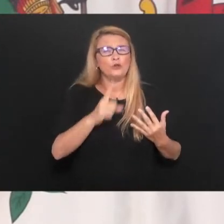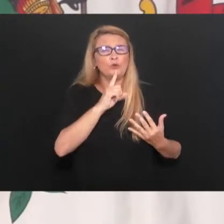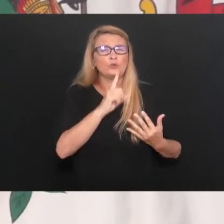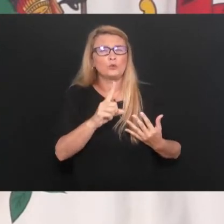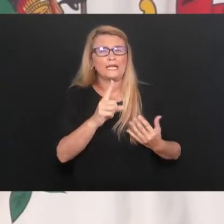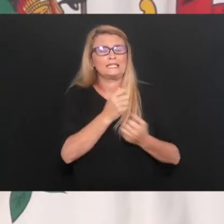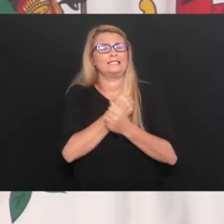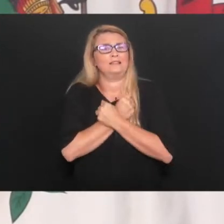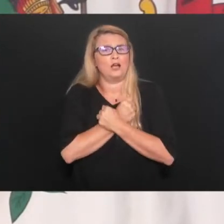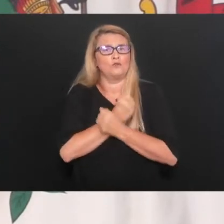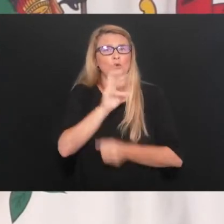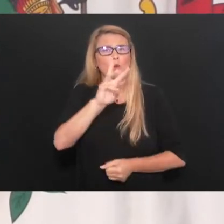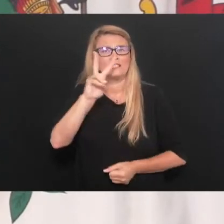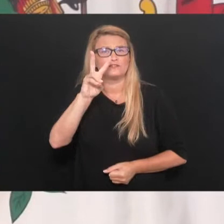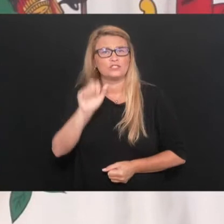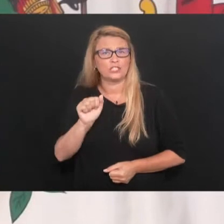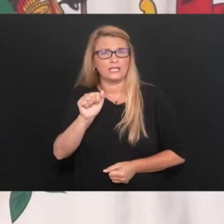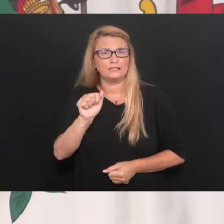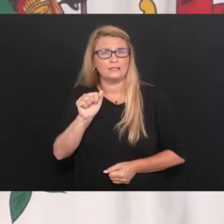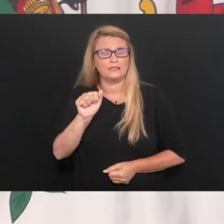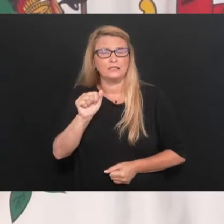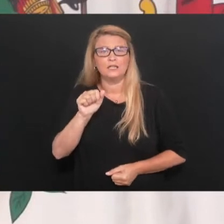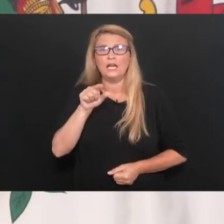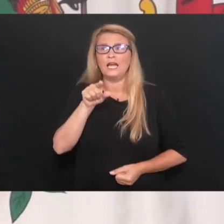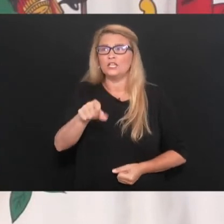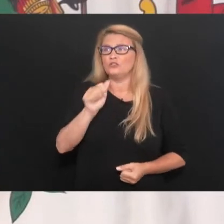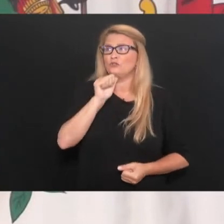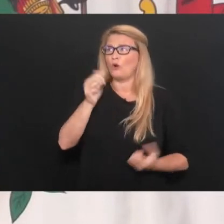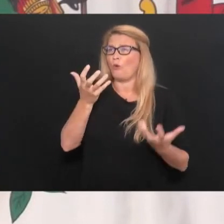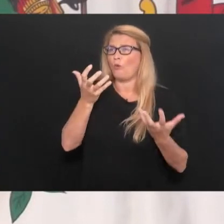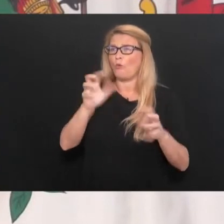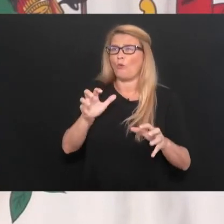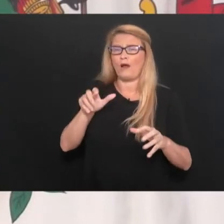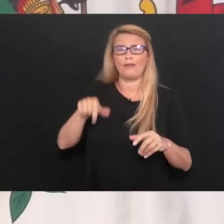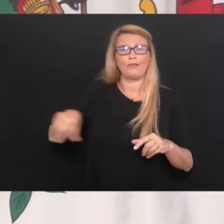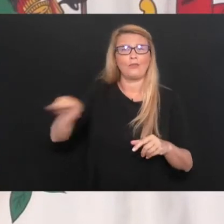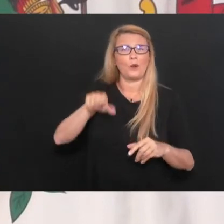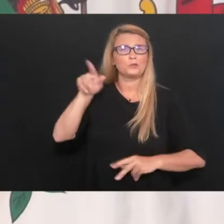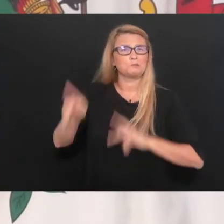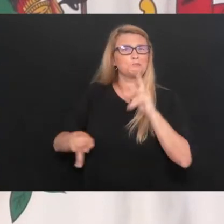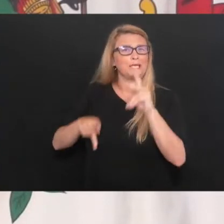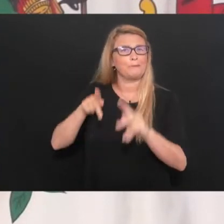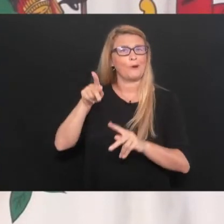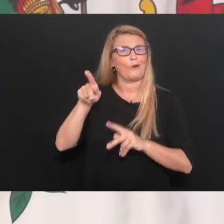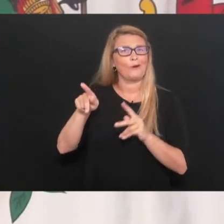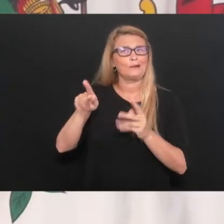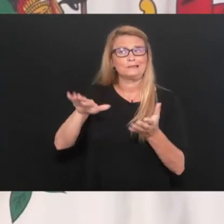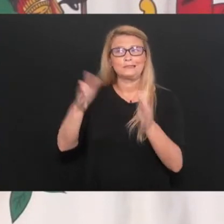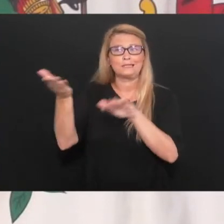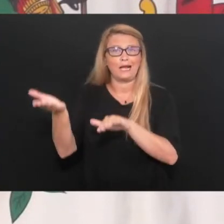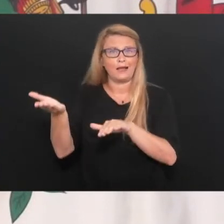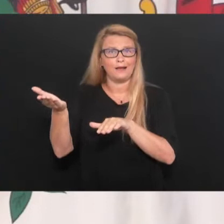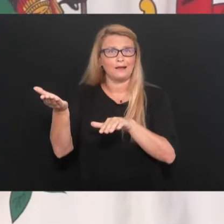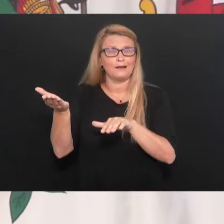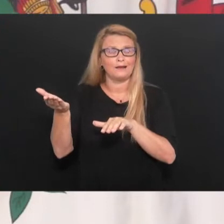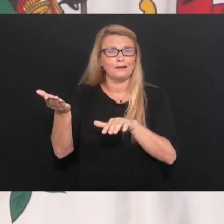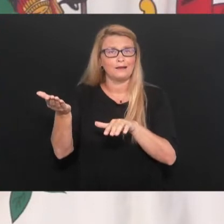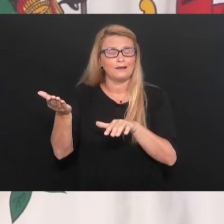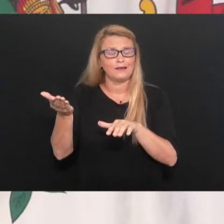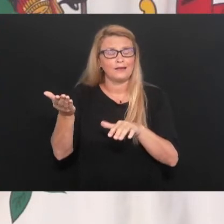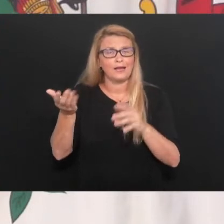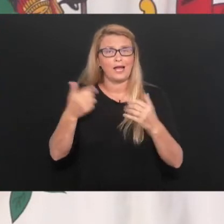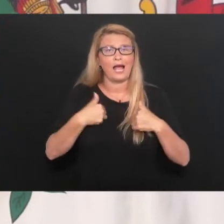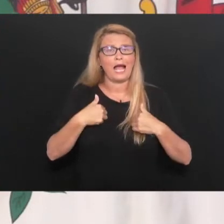Virginians and you don't want these people to become a number, to sit here with you and read,